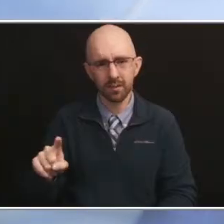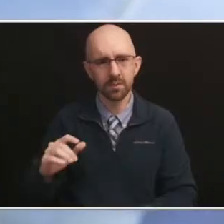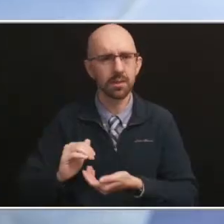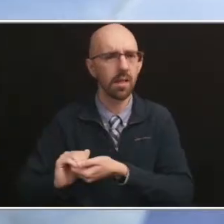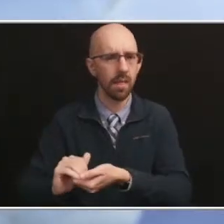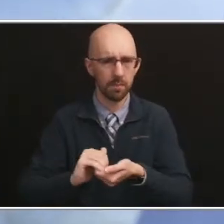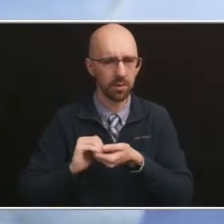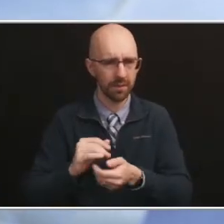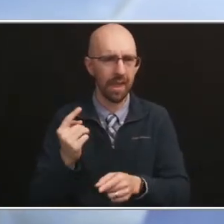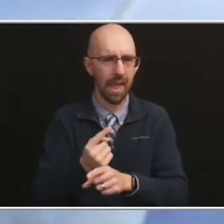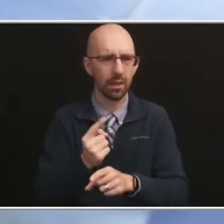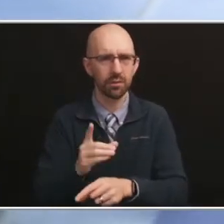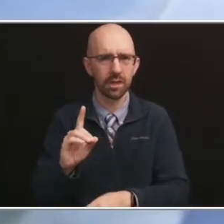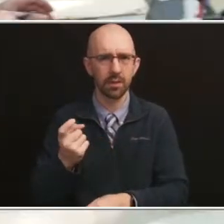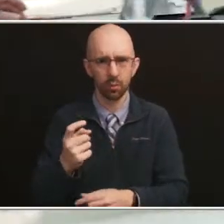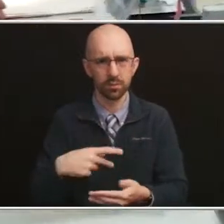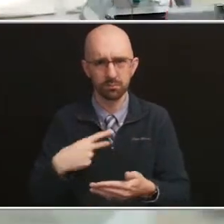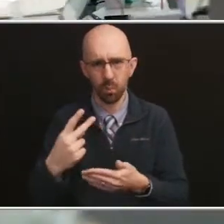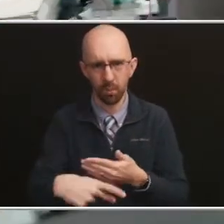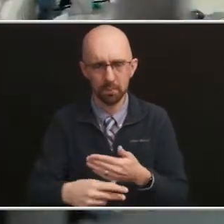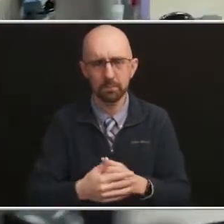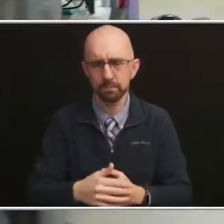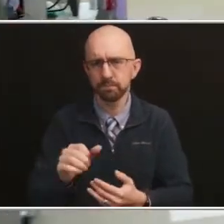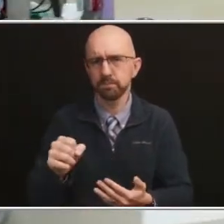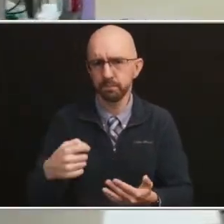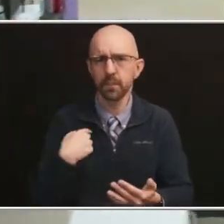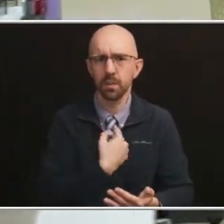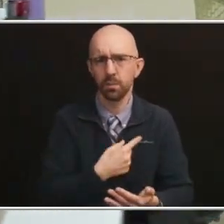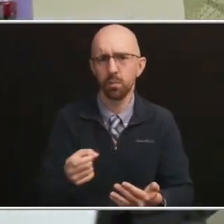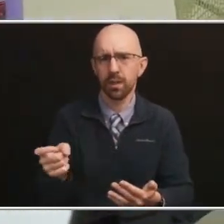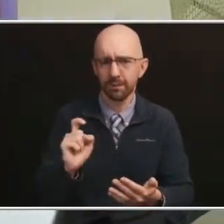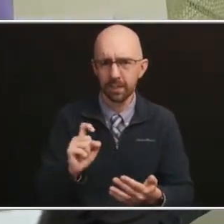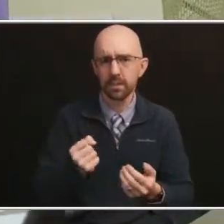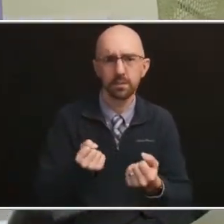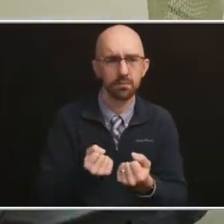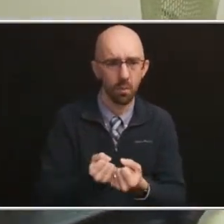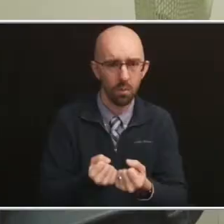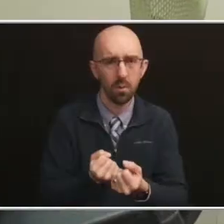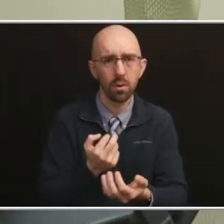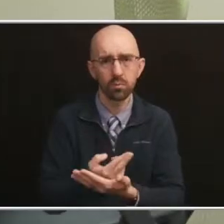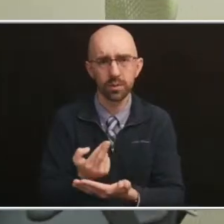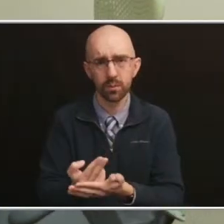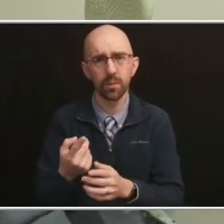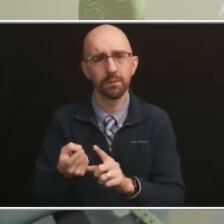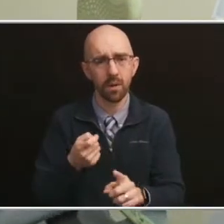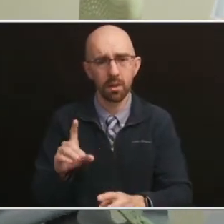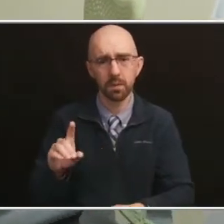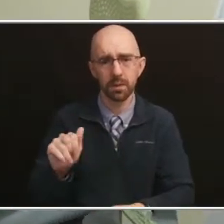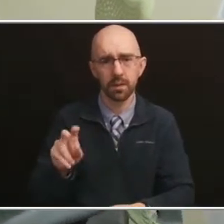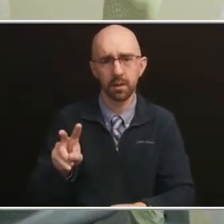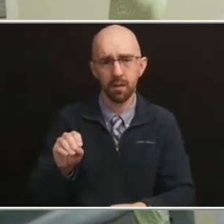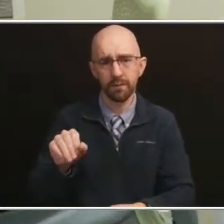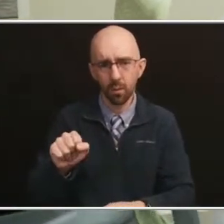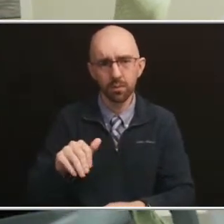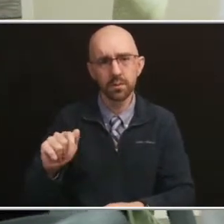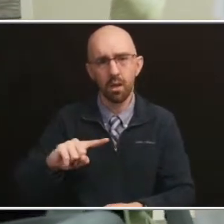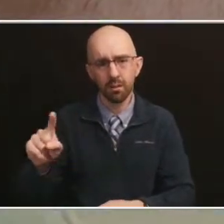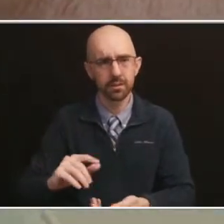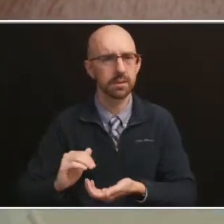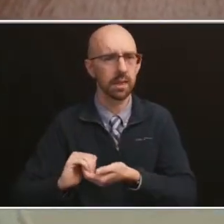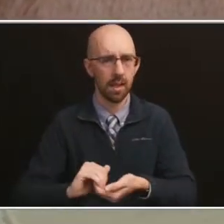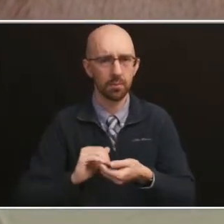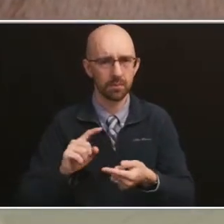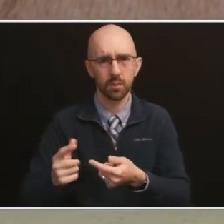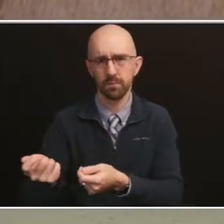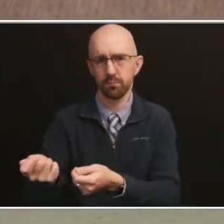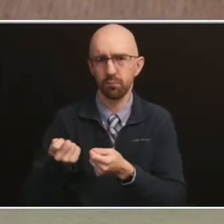Program. And yeah, we were given sort of support and resources from the Davos Alzheimer's Collaborative to bring on these blood